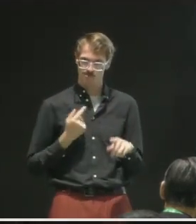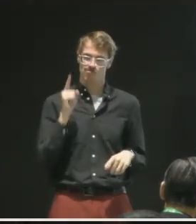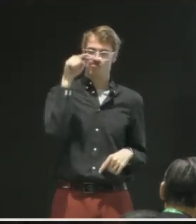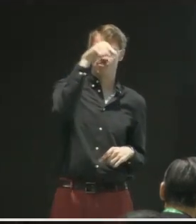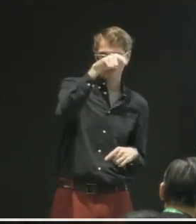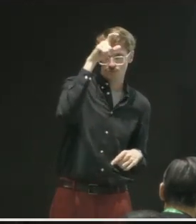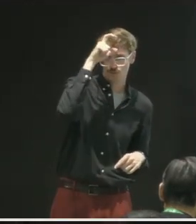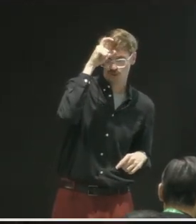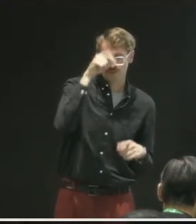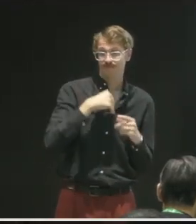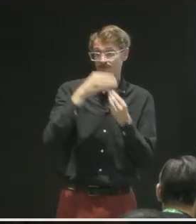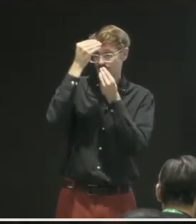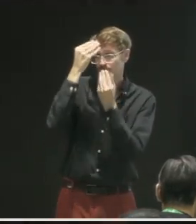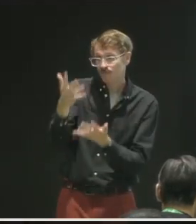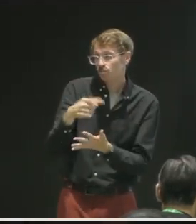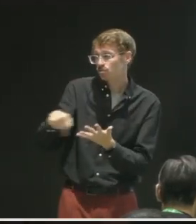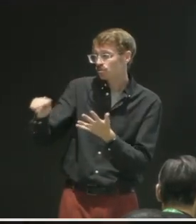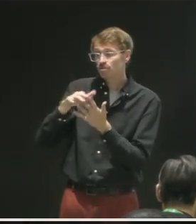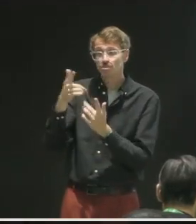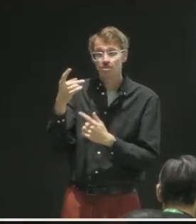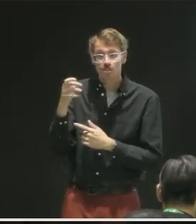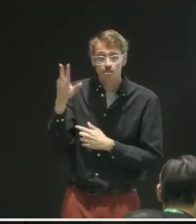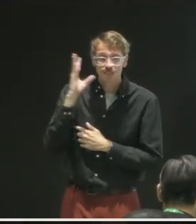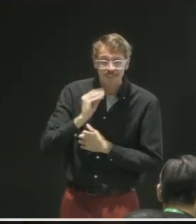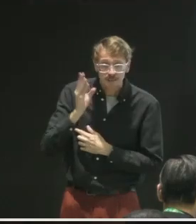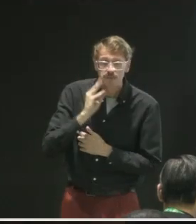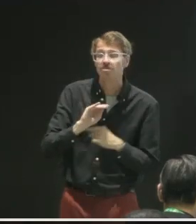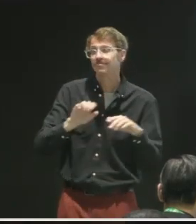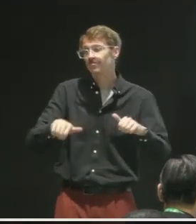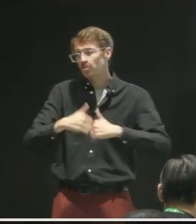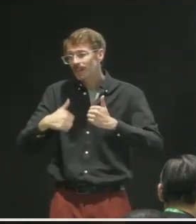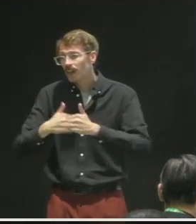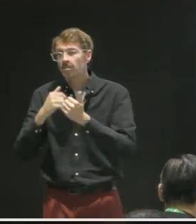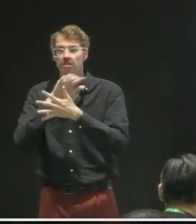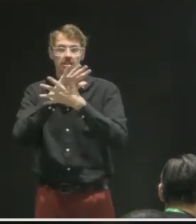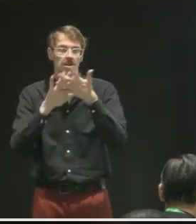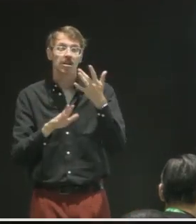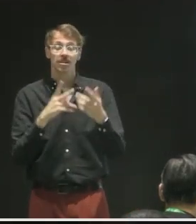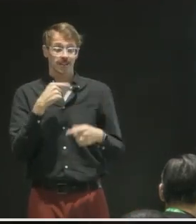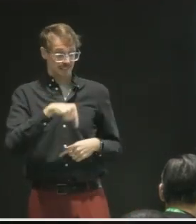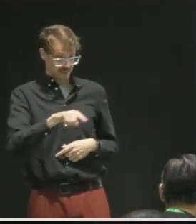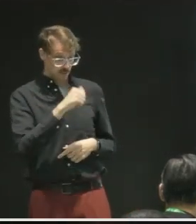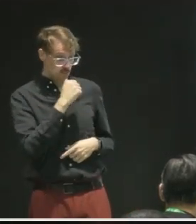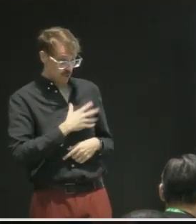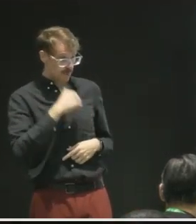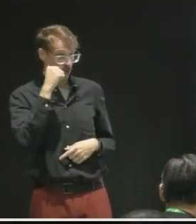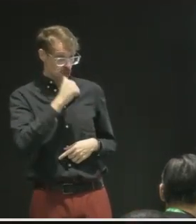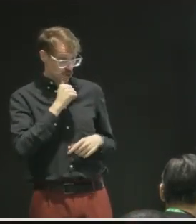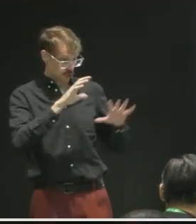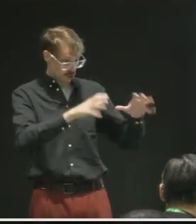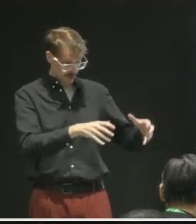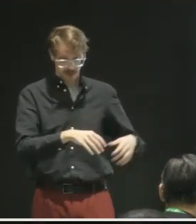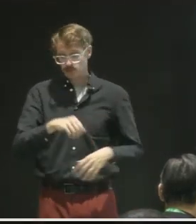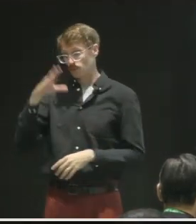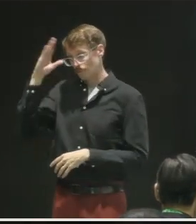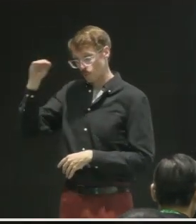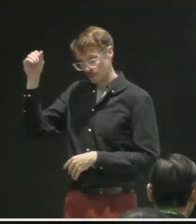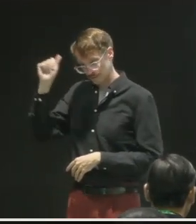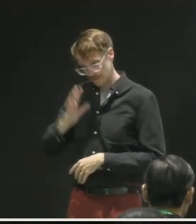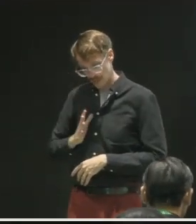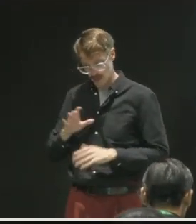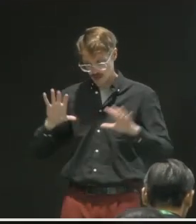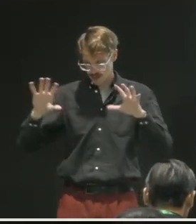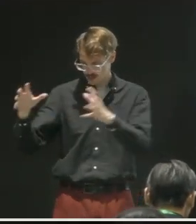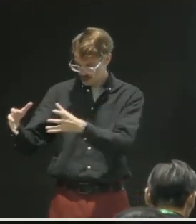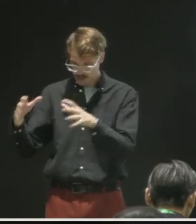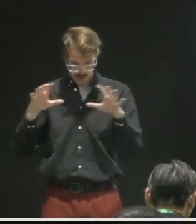information on gendered experience and challenges faced by women, girls, men, and boys were collected.